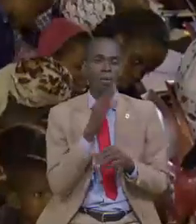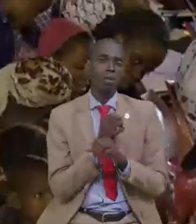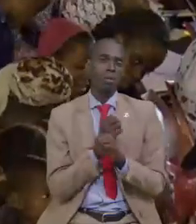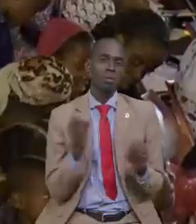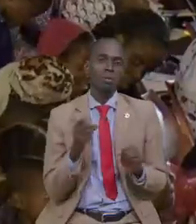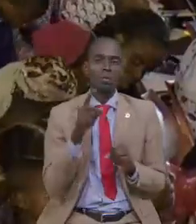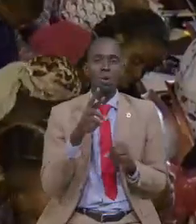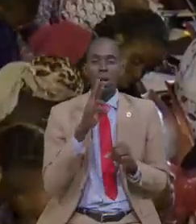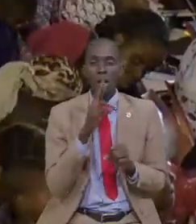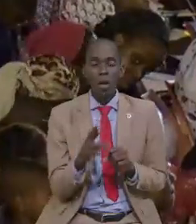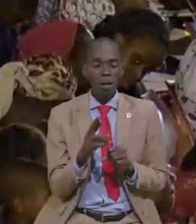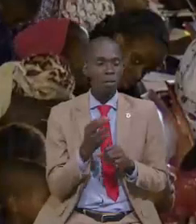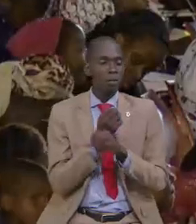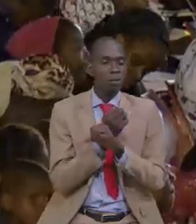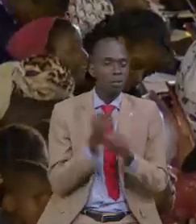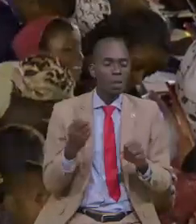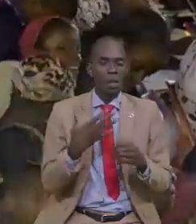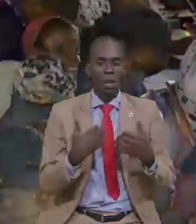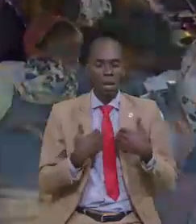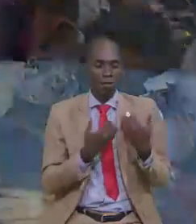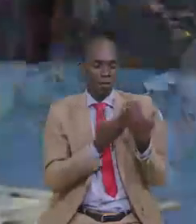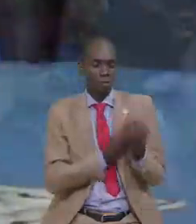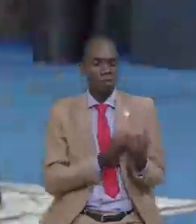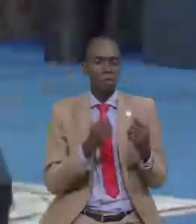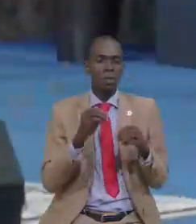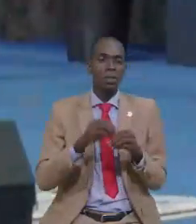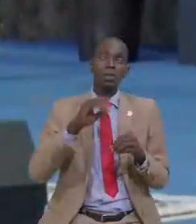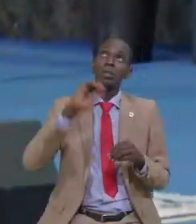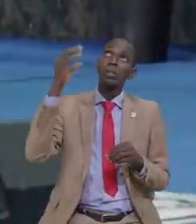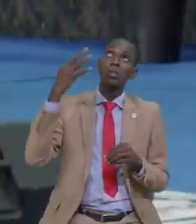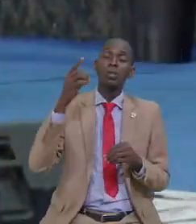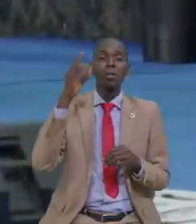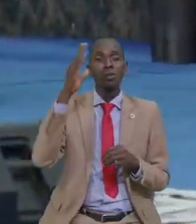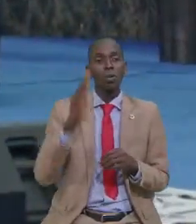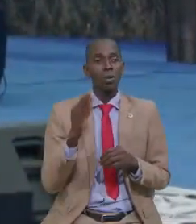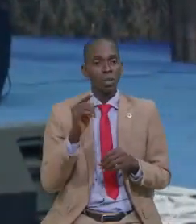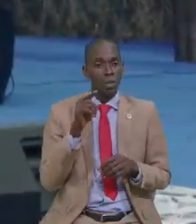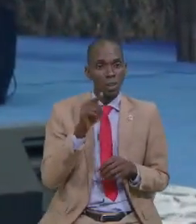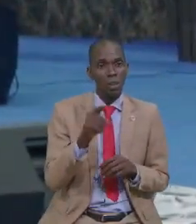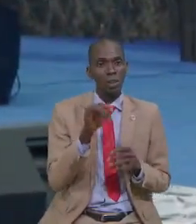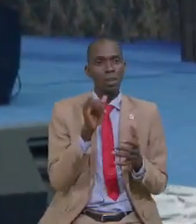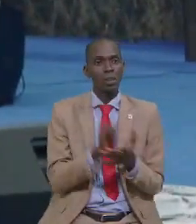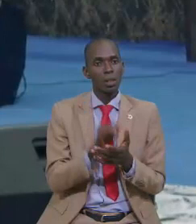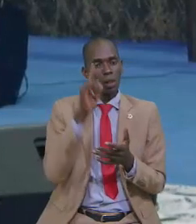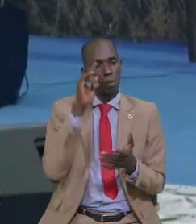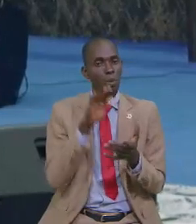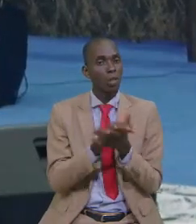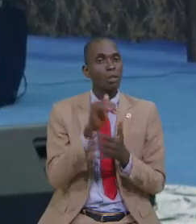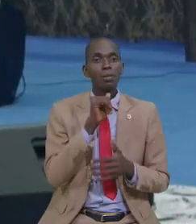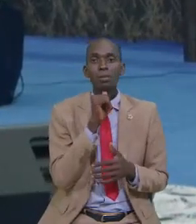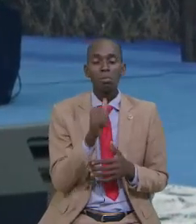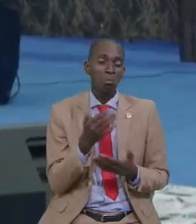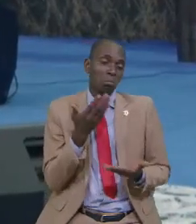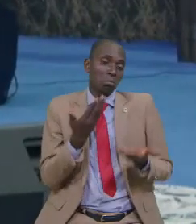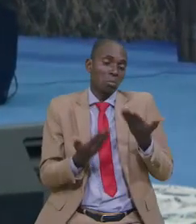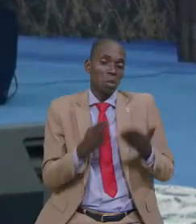in the grace of God, and you are saved. He that believeth not Even if he's